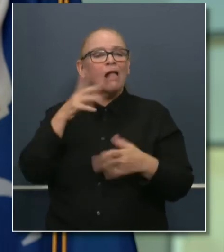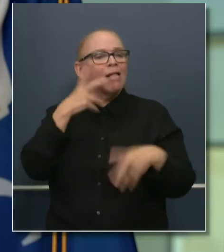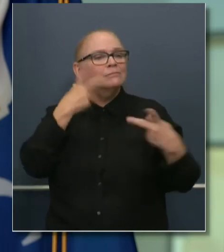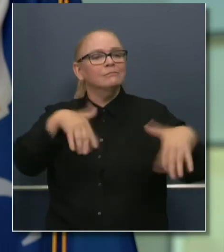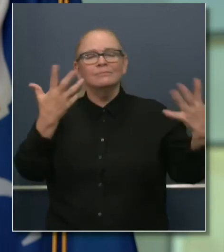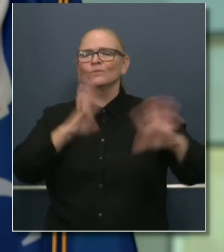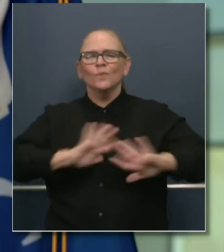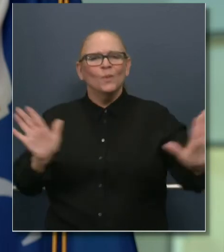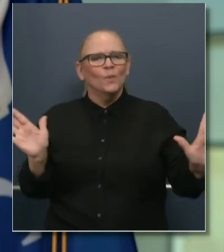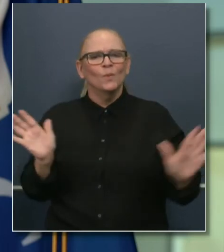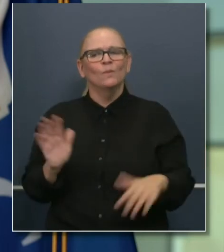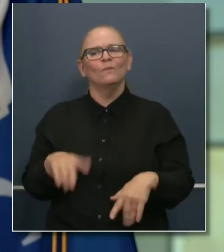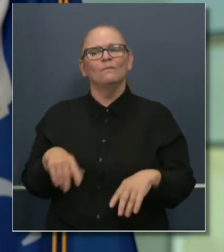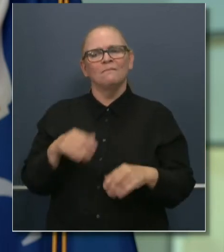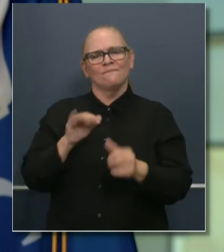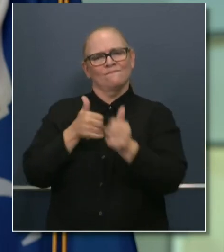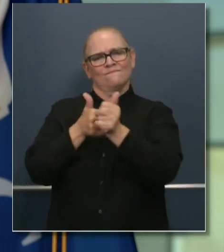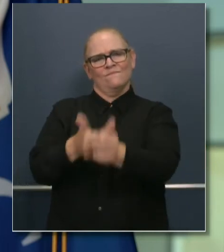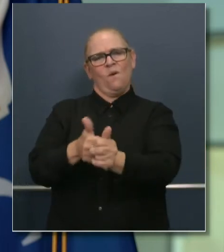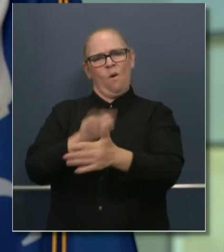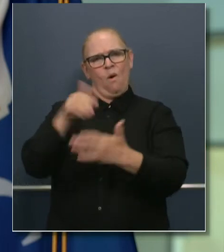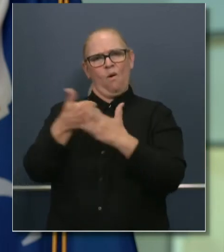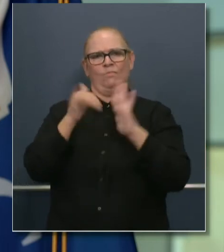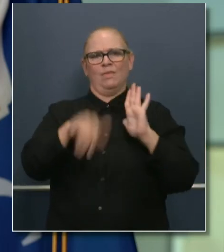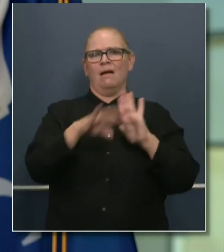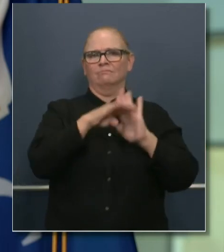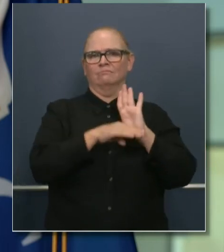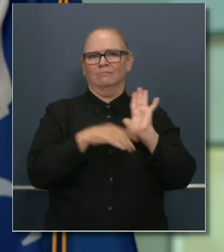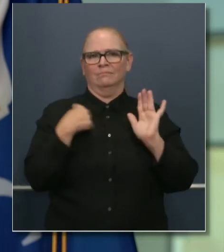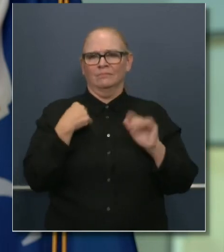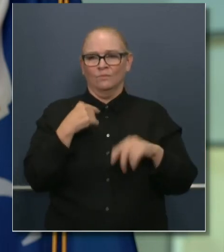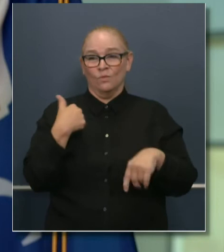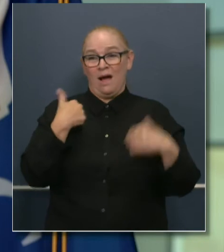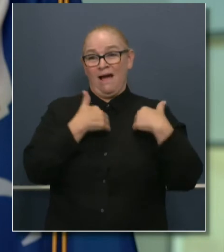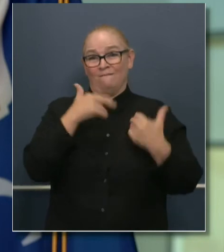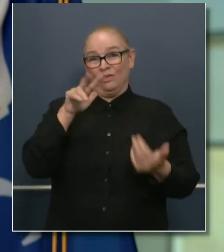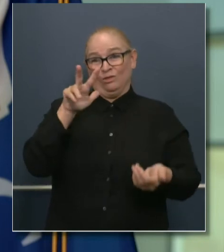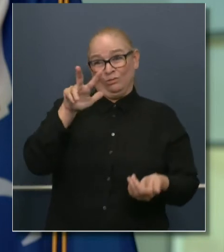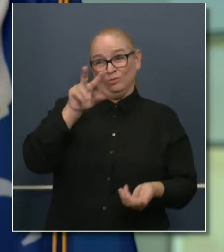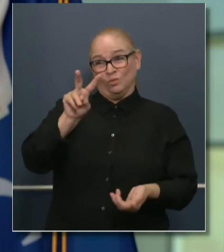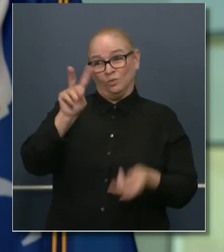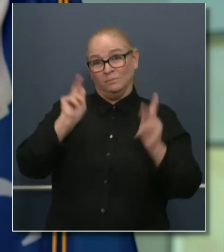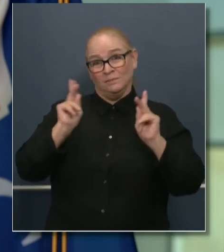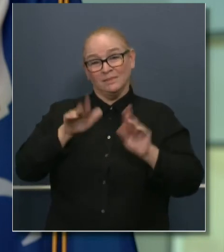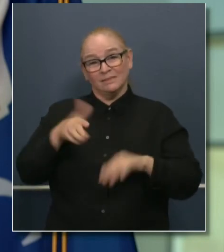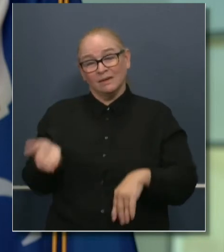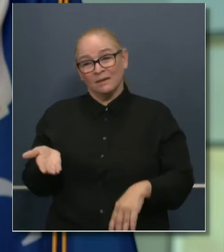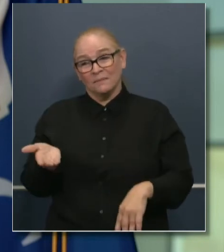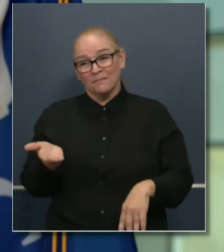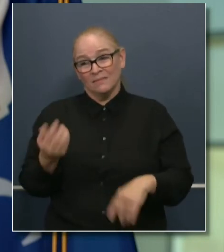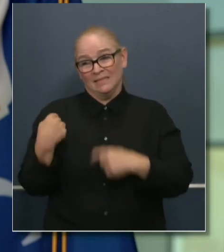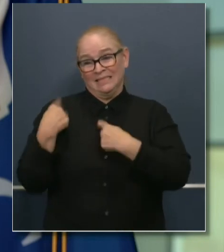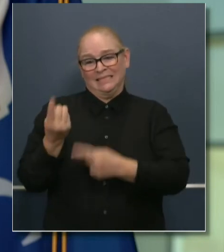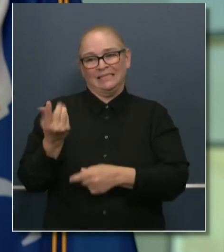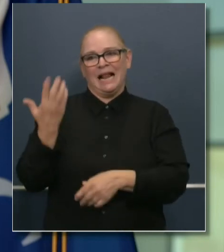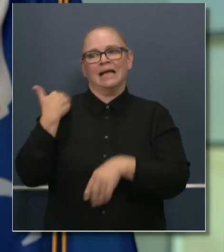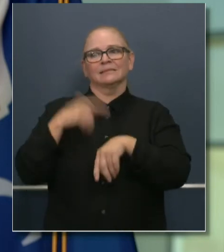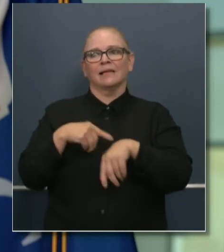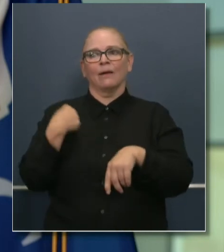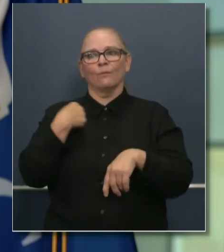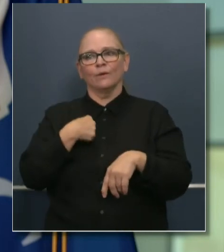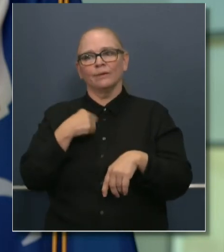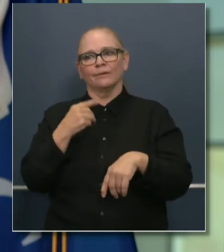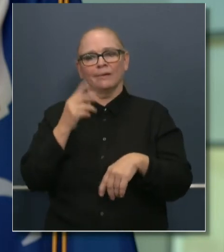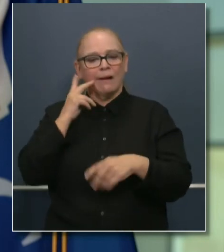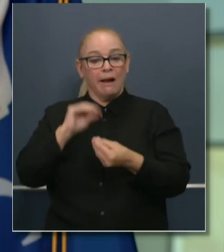you possibly can. 32 additional lives were lost in our last reporting period yesterday, but